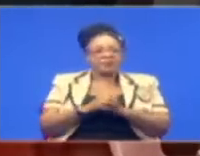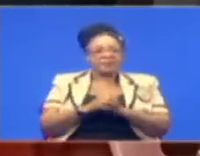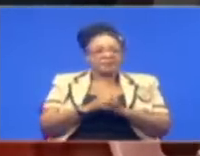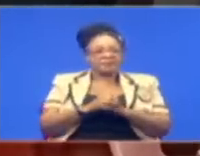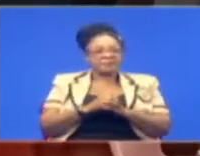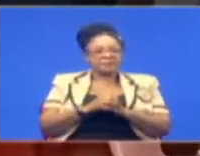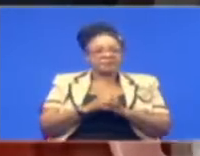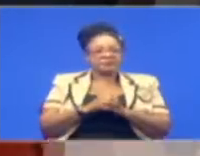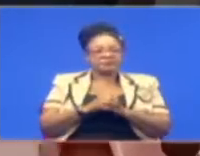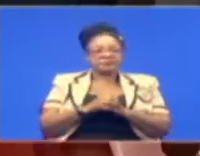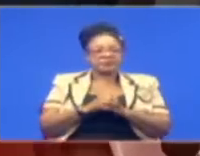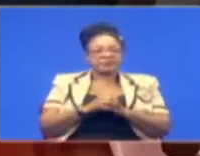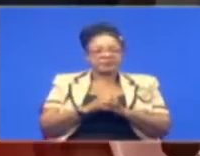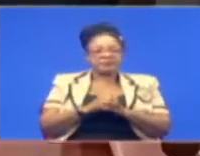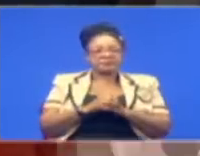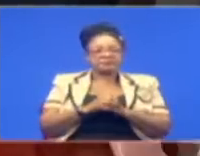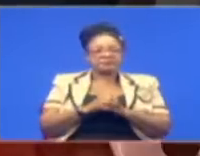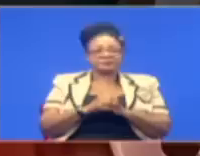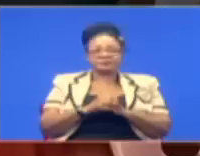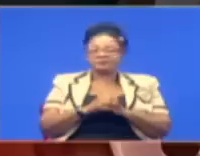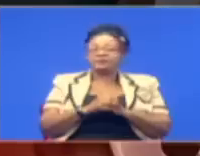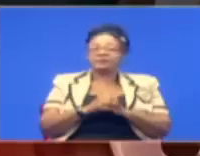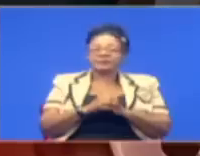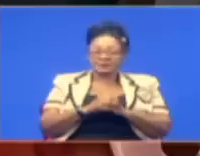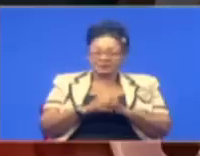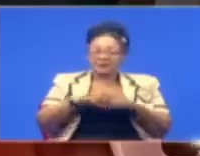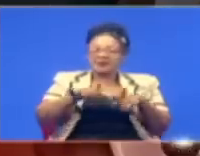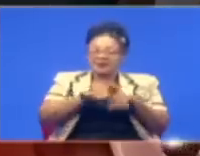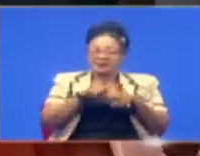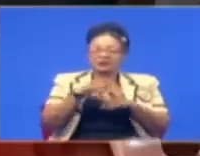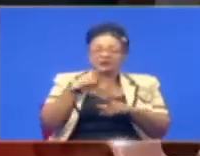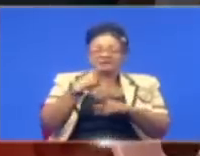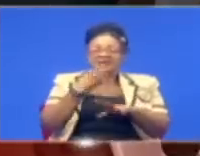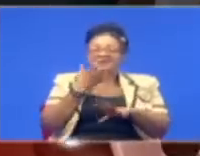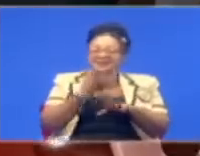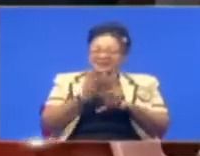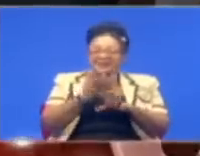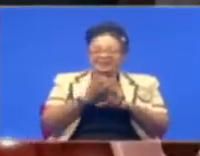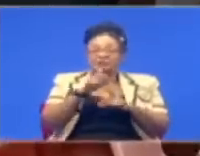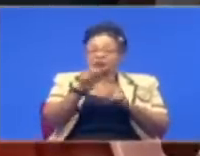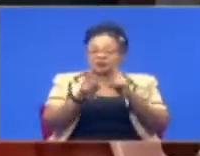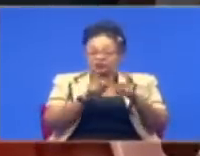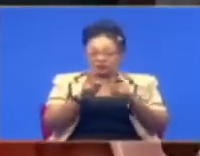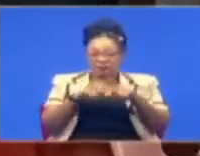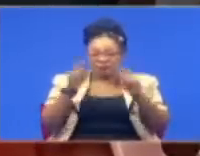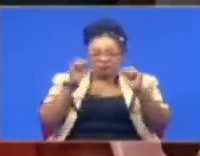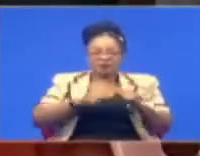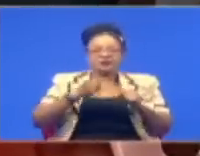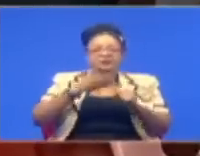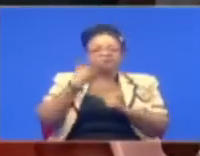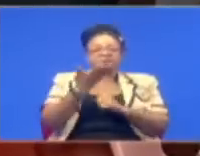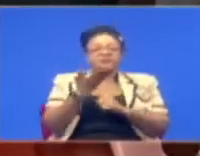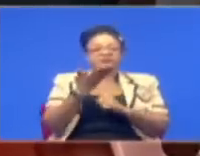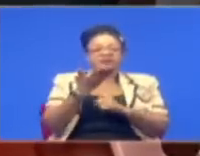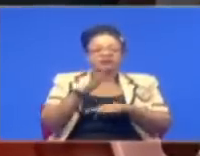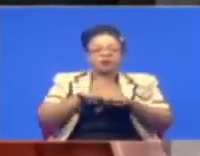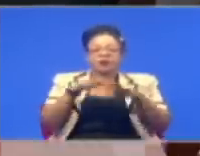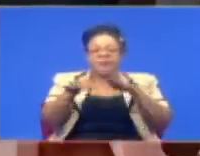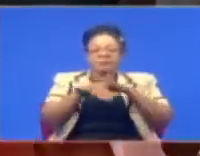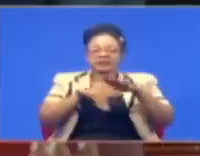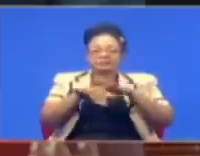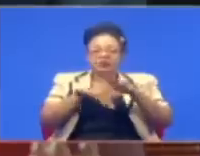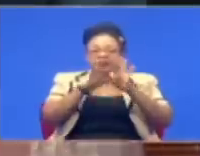My Lord, as you indicated, is a difficult question, but we can actually answer this on principles of